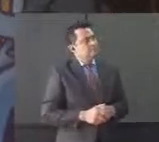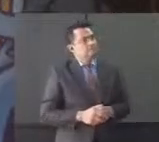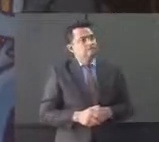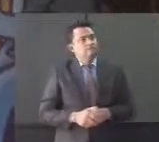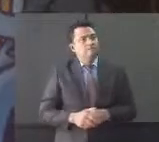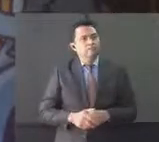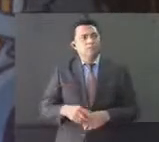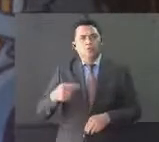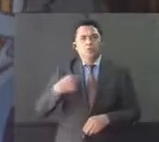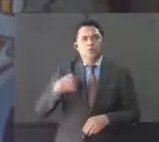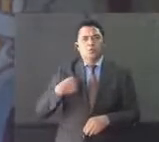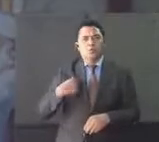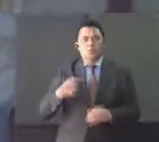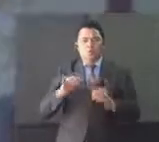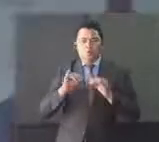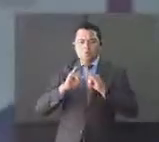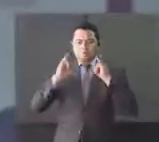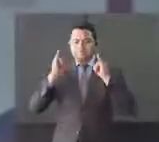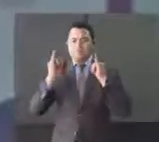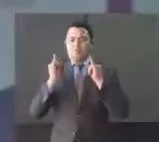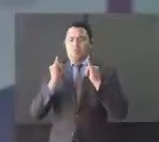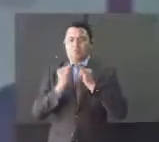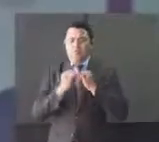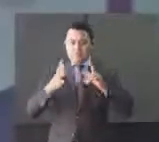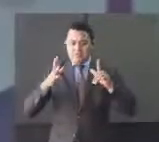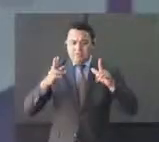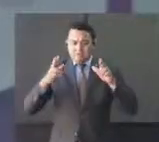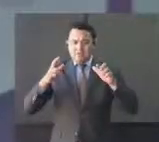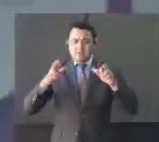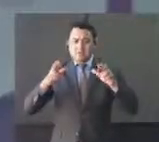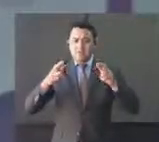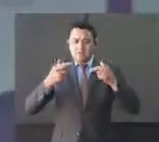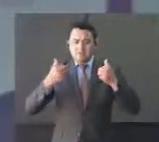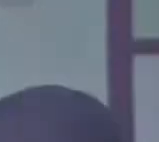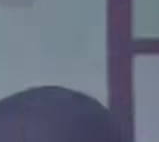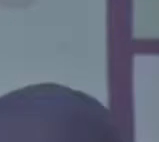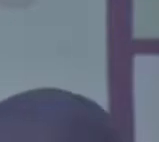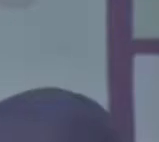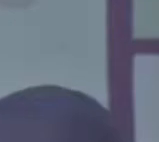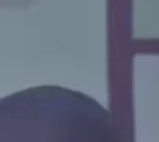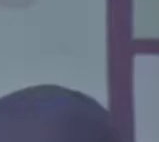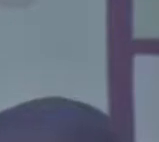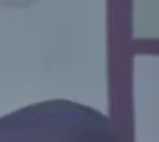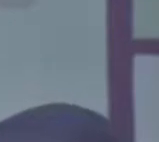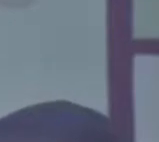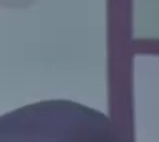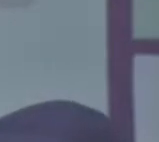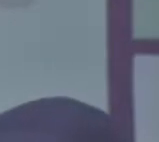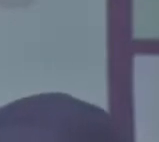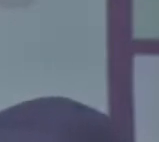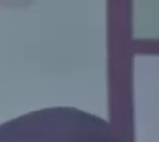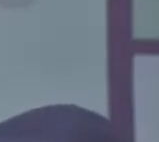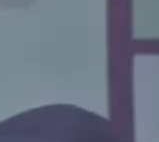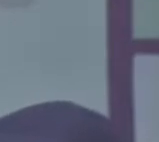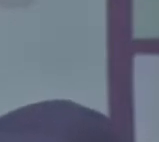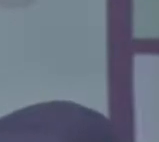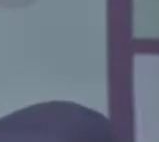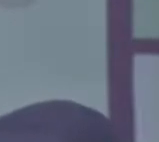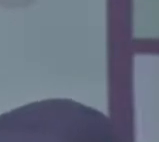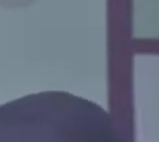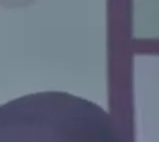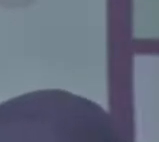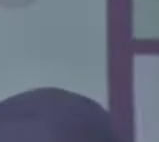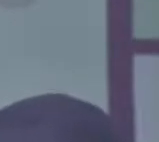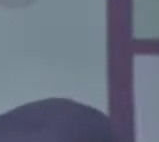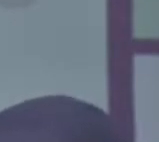We cannot be on behalf of the Junta de Extremadura in Mexico talking about migrations, peace.